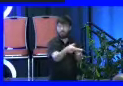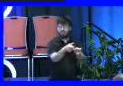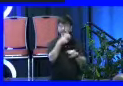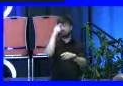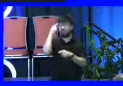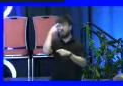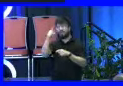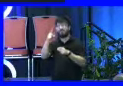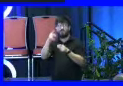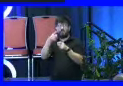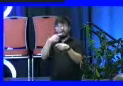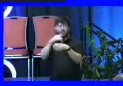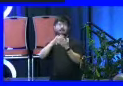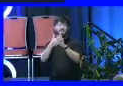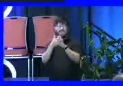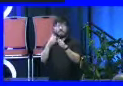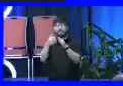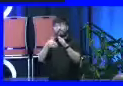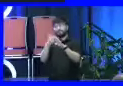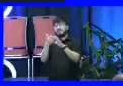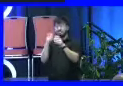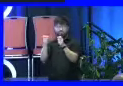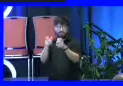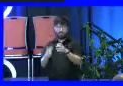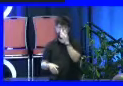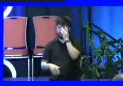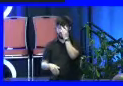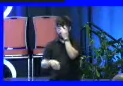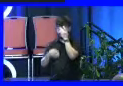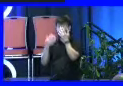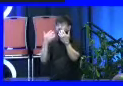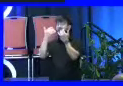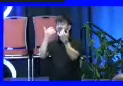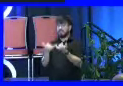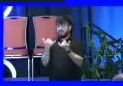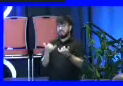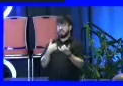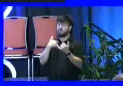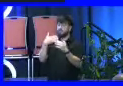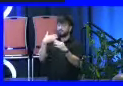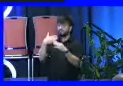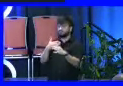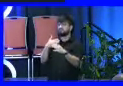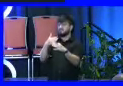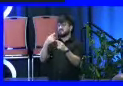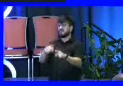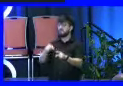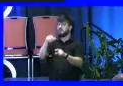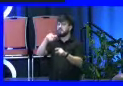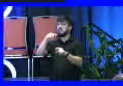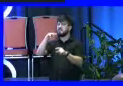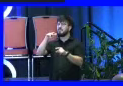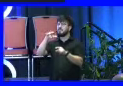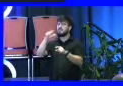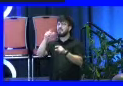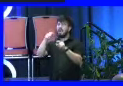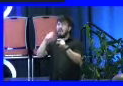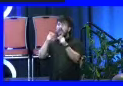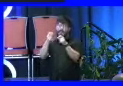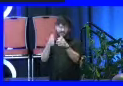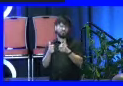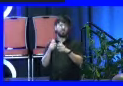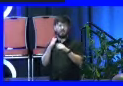administrative operator. And so now we're in this interesting space of the administrative operator will serve as the backbone agency of the